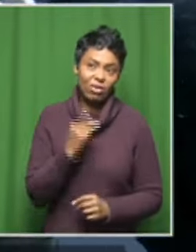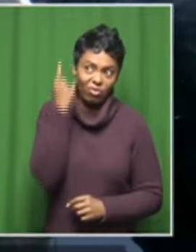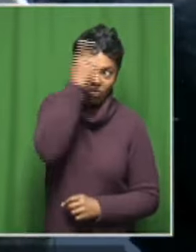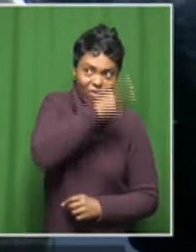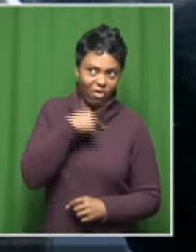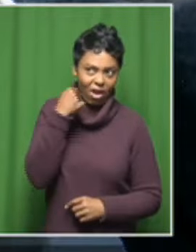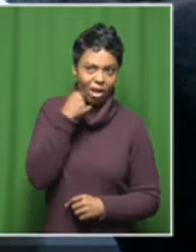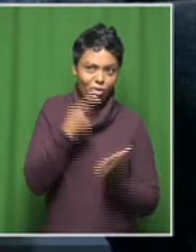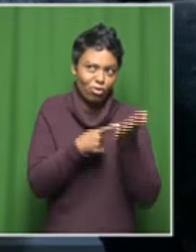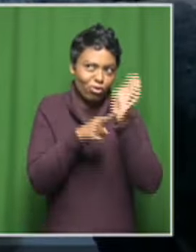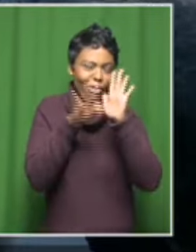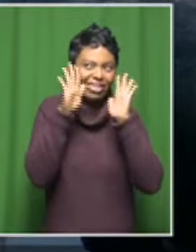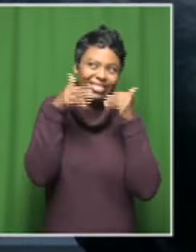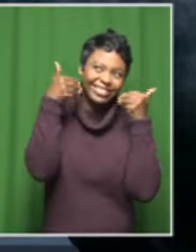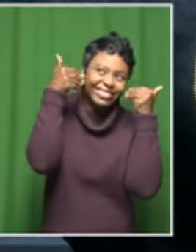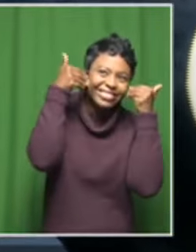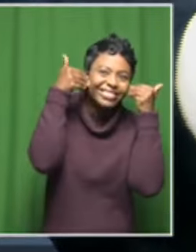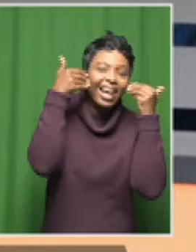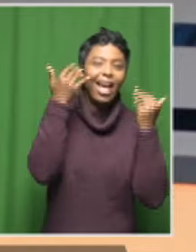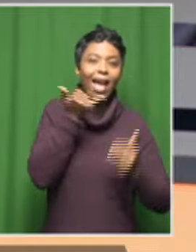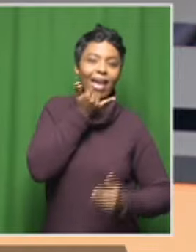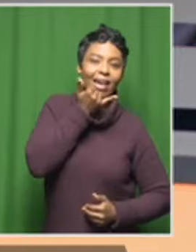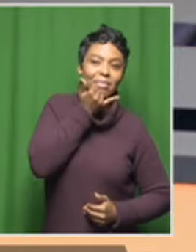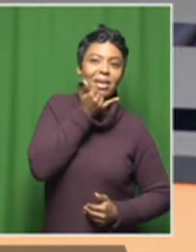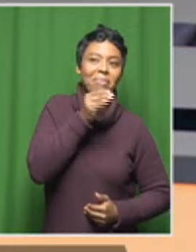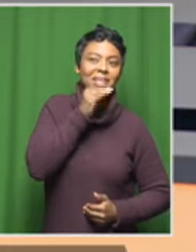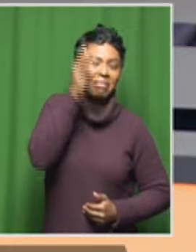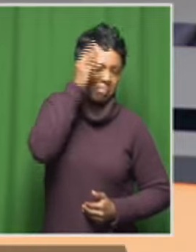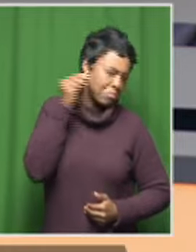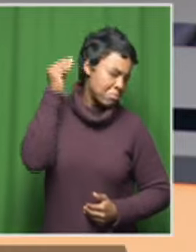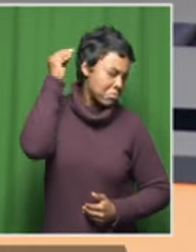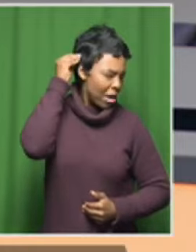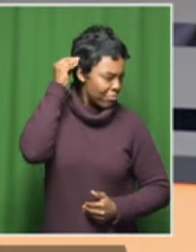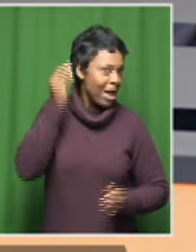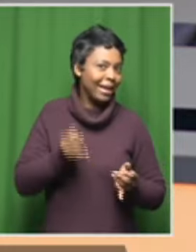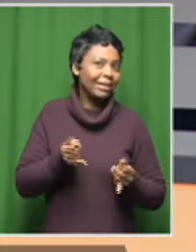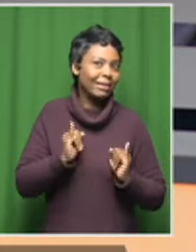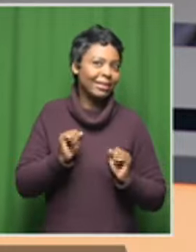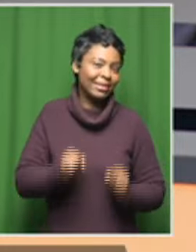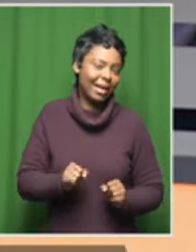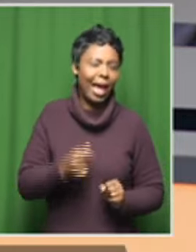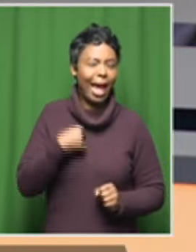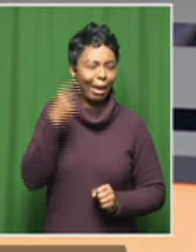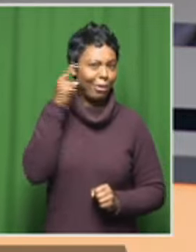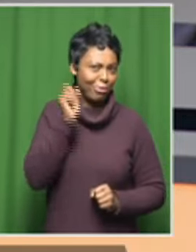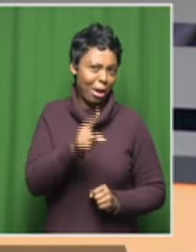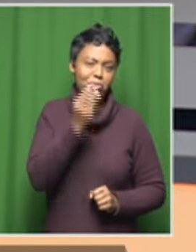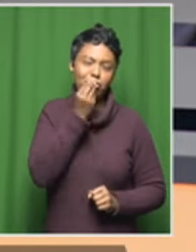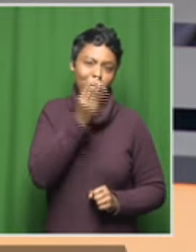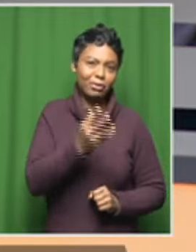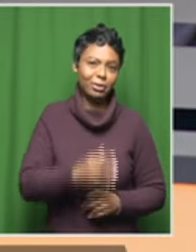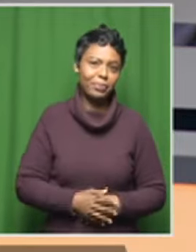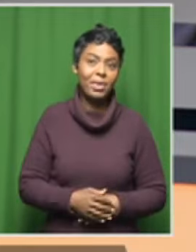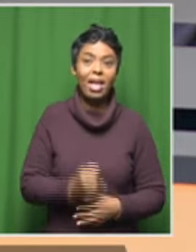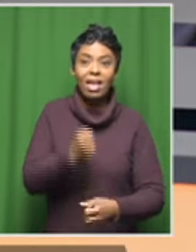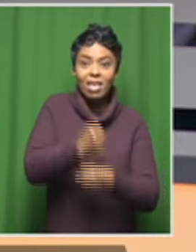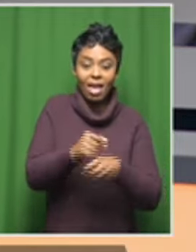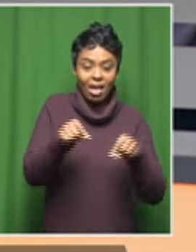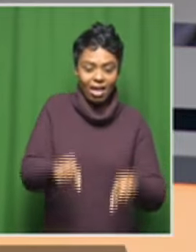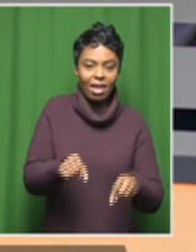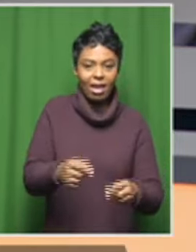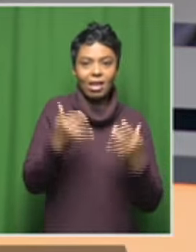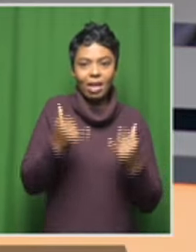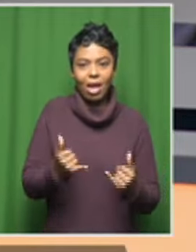for that day, you take that with you forever, which I think is wonderful. So this year, you're offering physical and